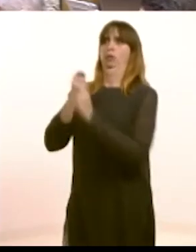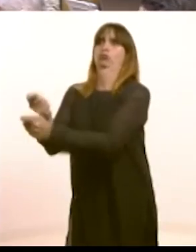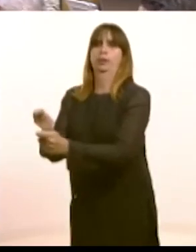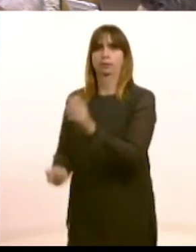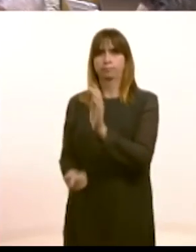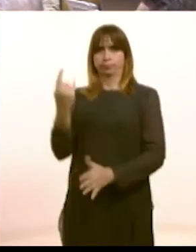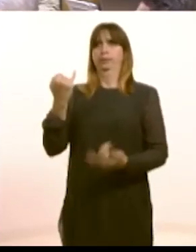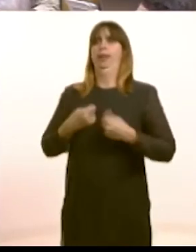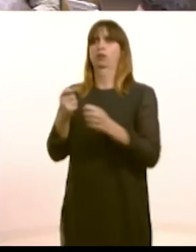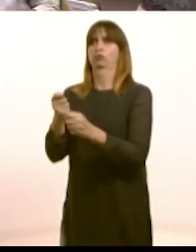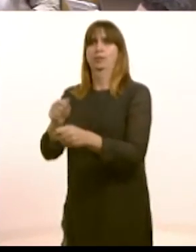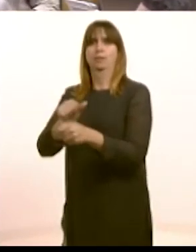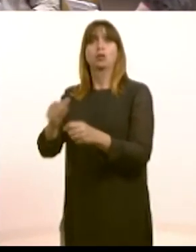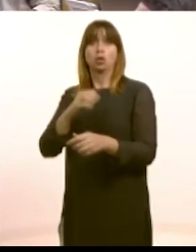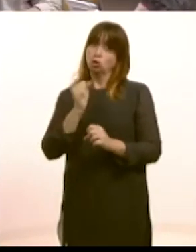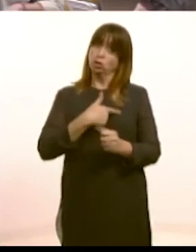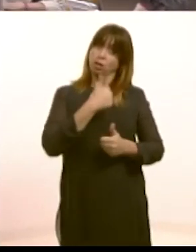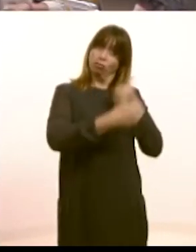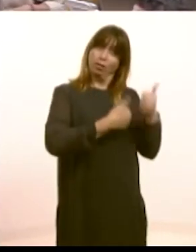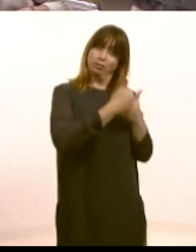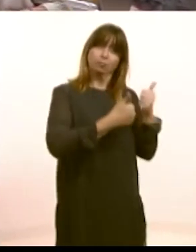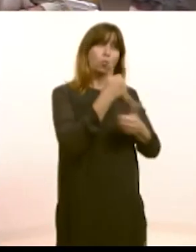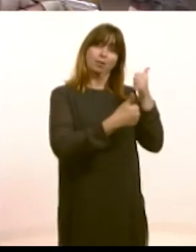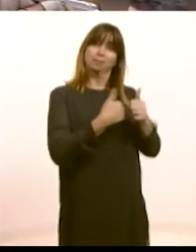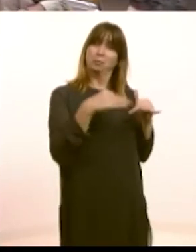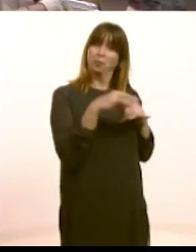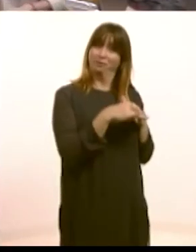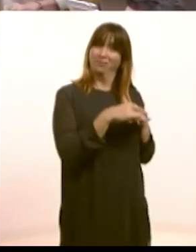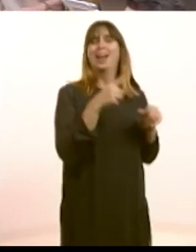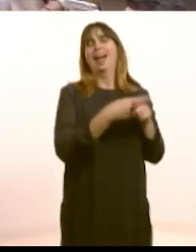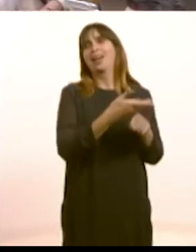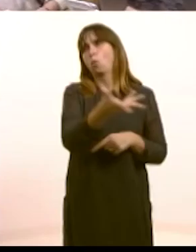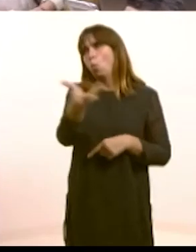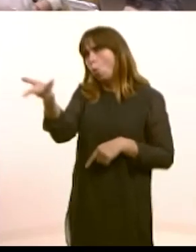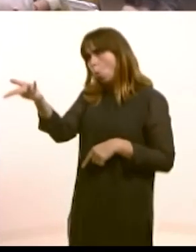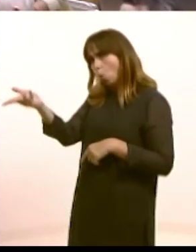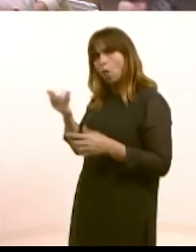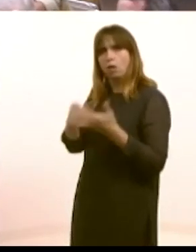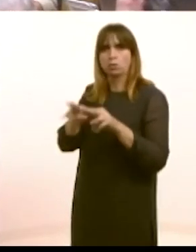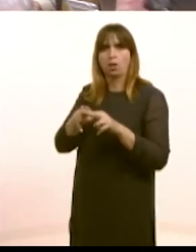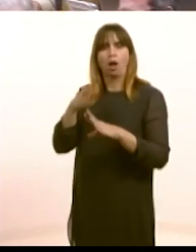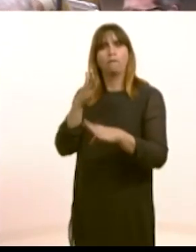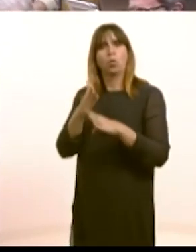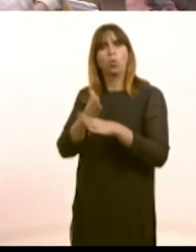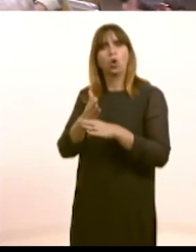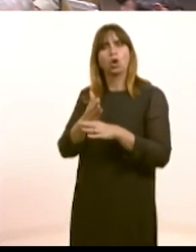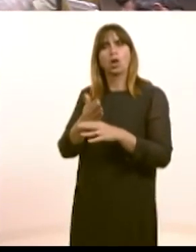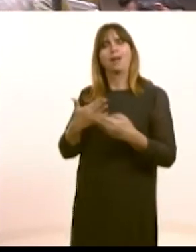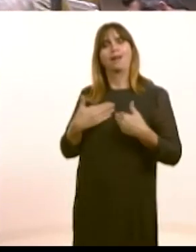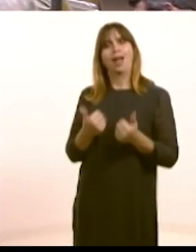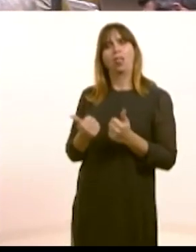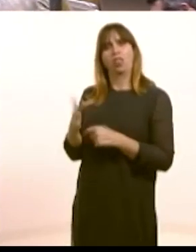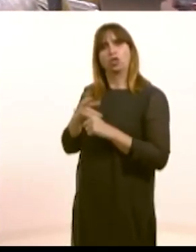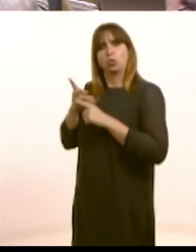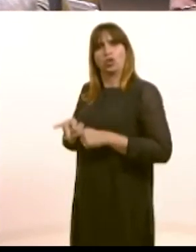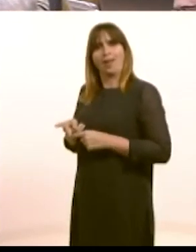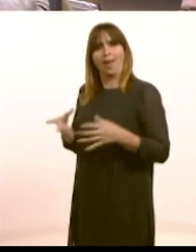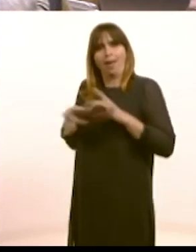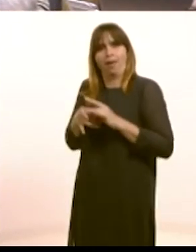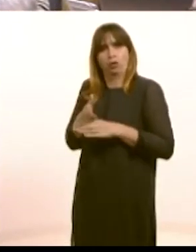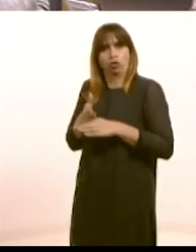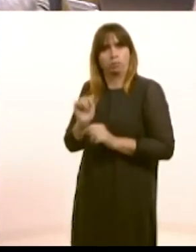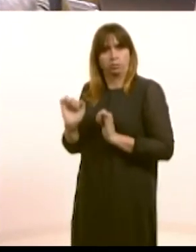would he congratulate my wife and all those who work in allied health and social care professions And congratulate also Dave